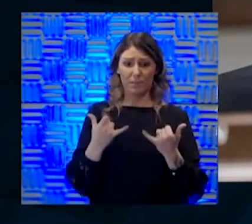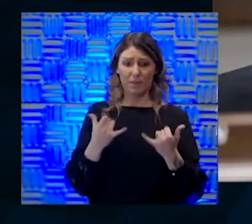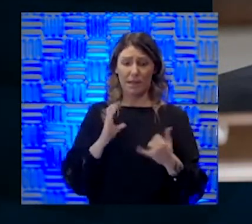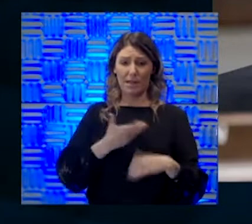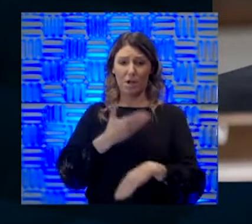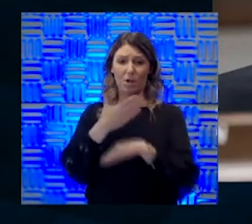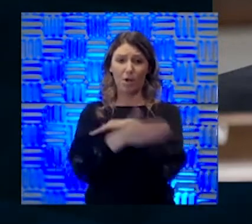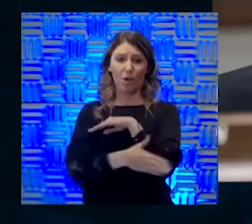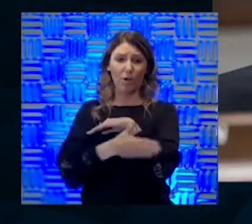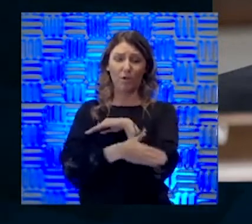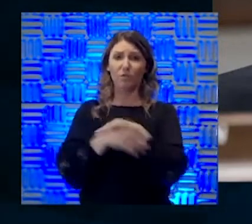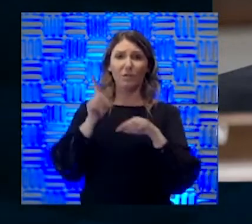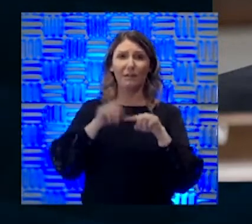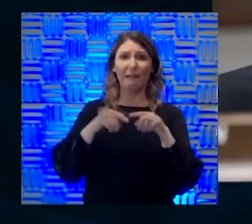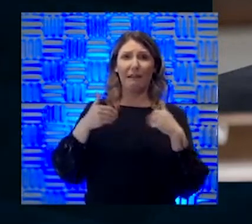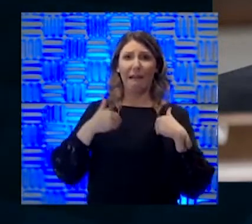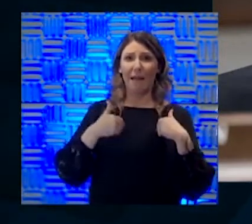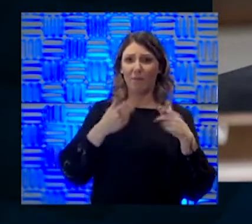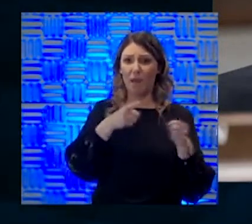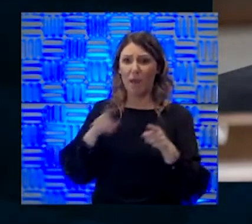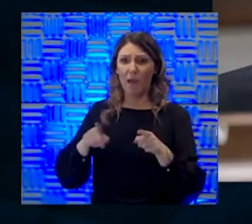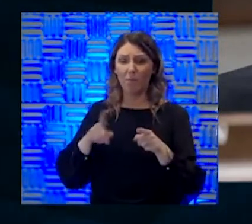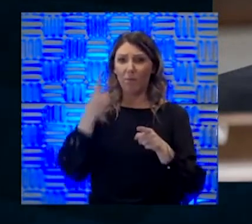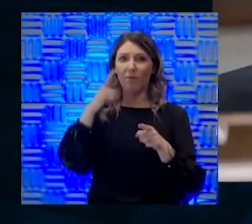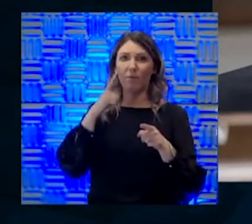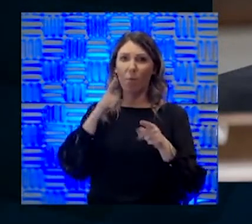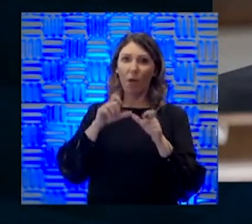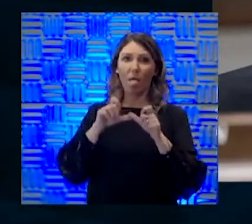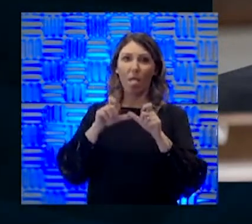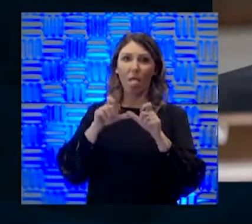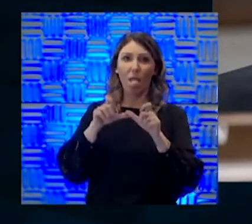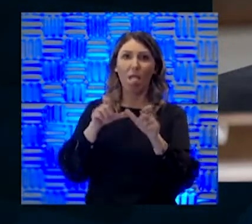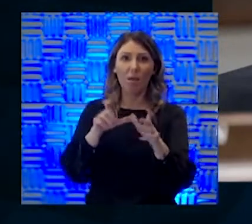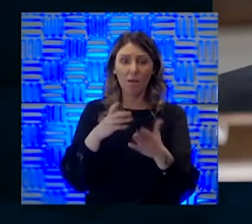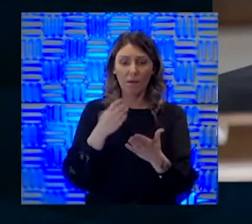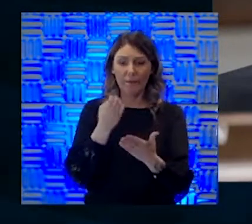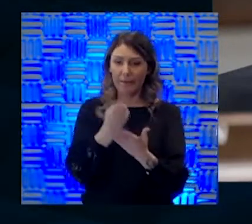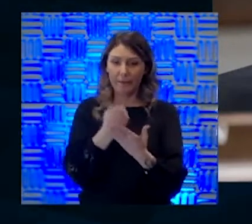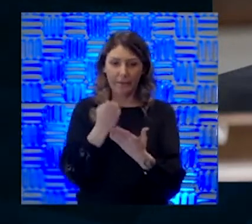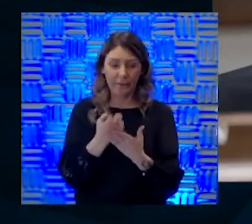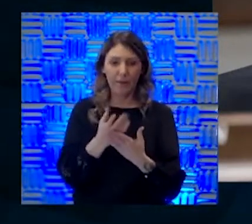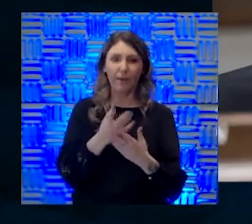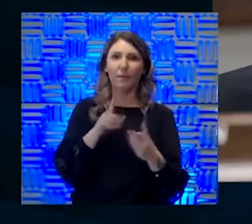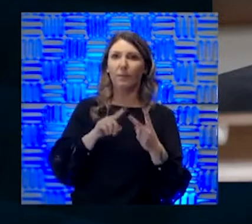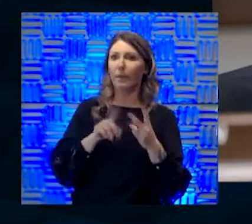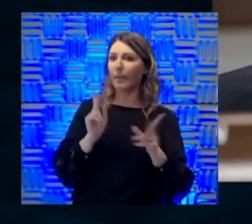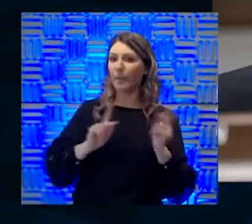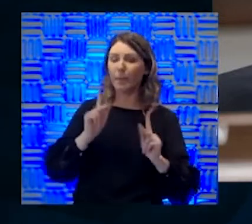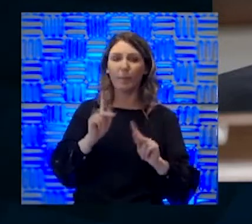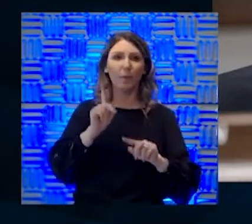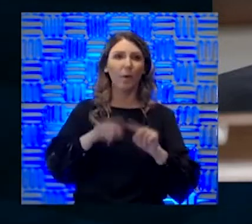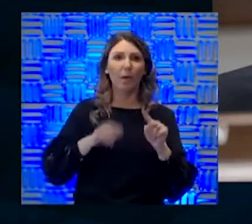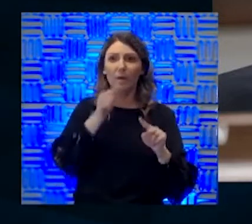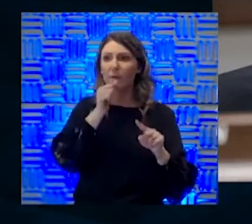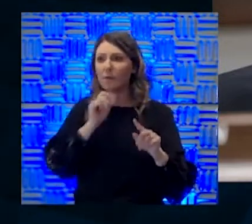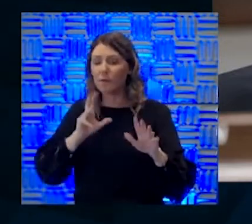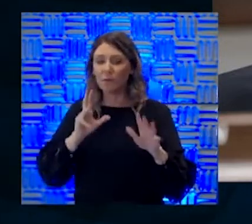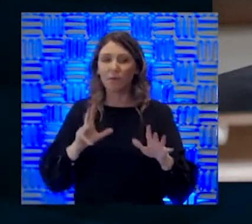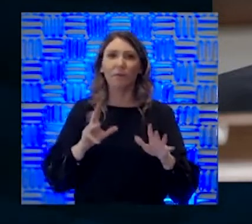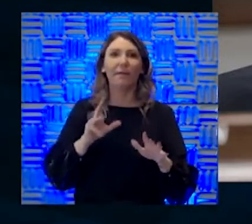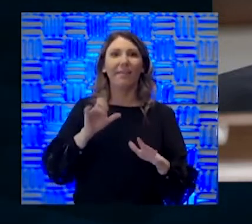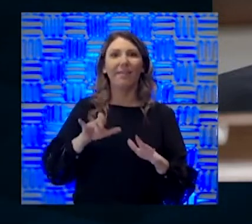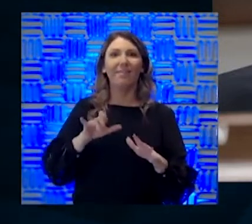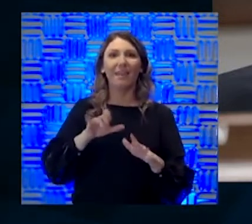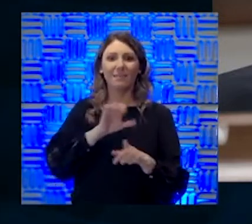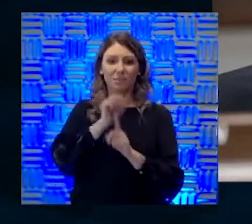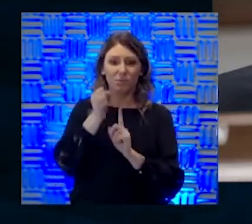have that occur over a prolonged period of time. Our economy and people cannot tolerate the circumstance of an